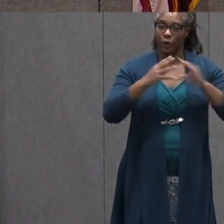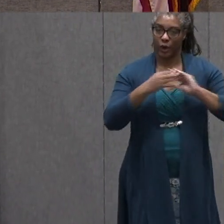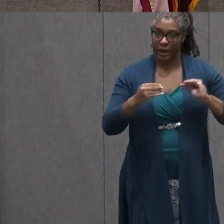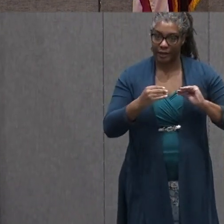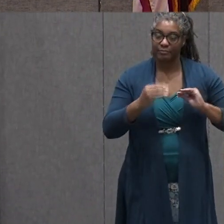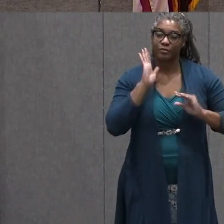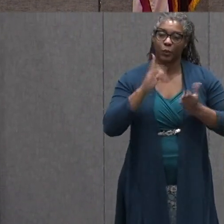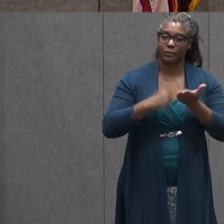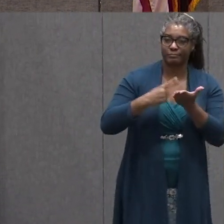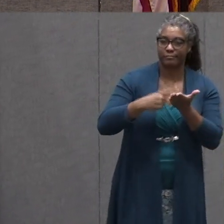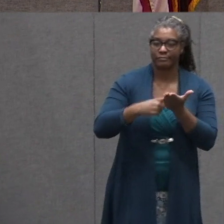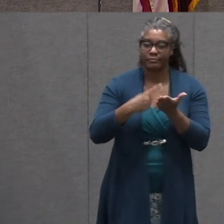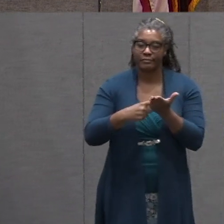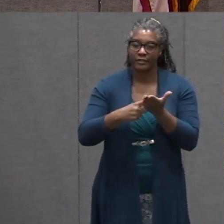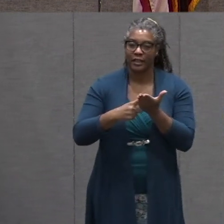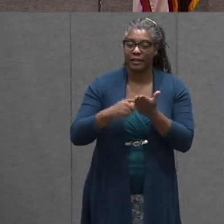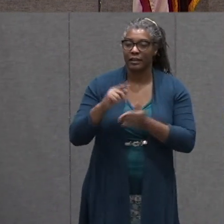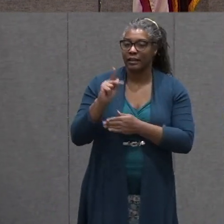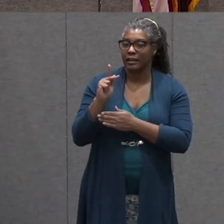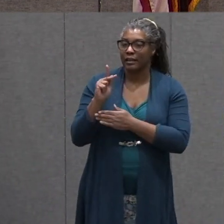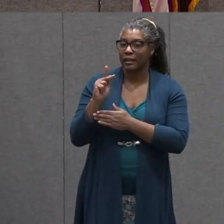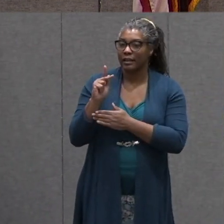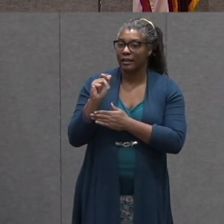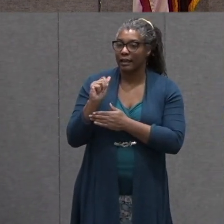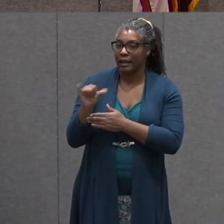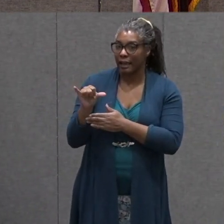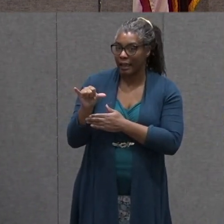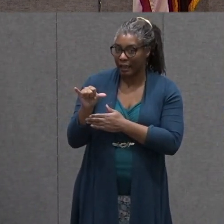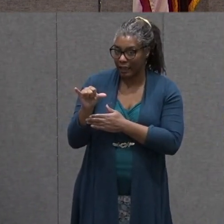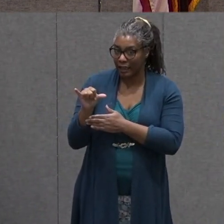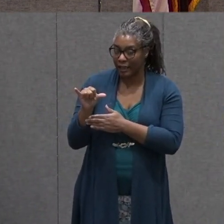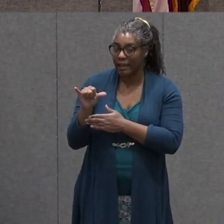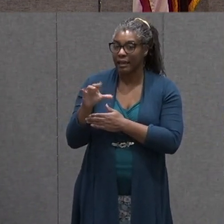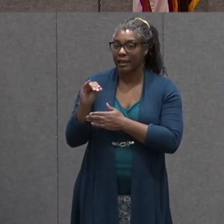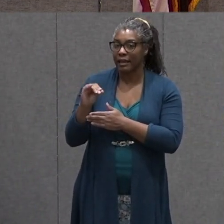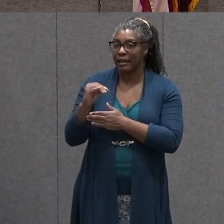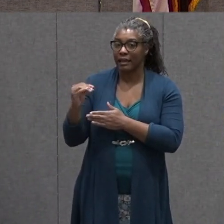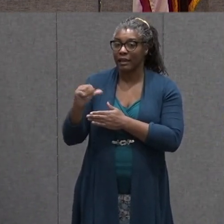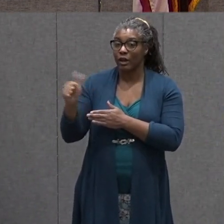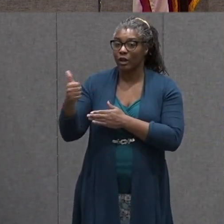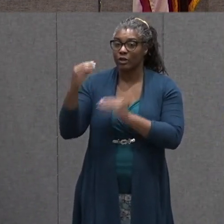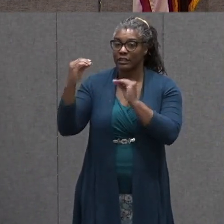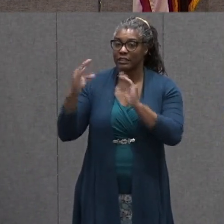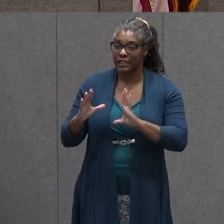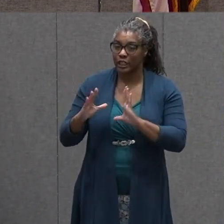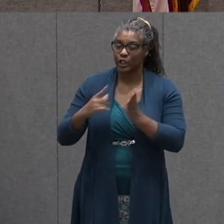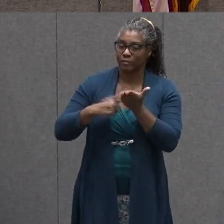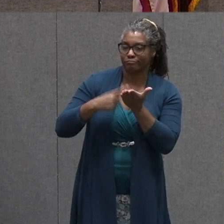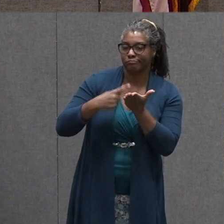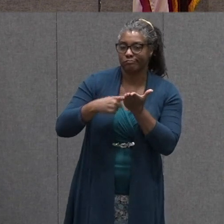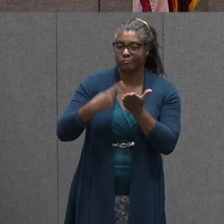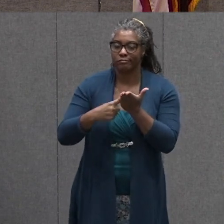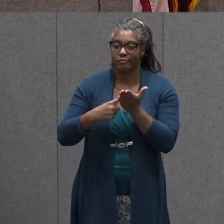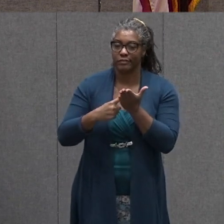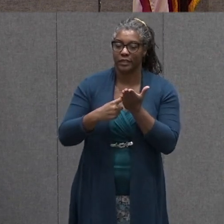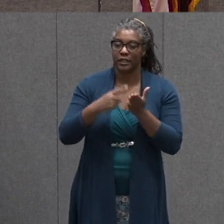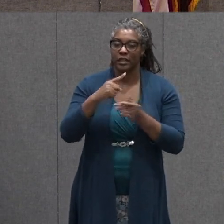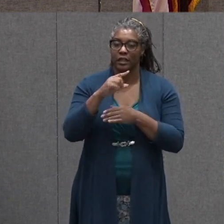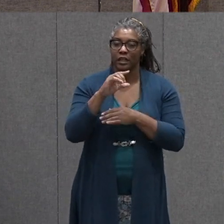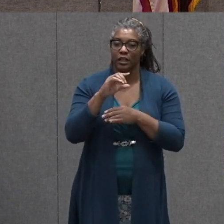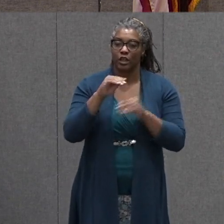own and think about how they are dispersed or how they move around. Great job, readers. Thank